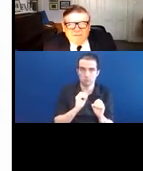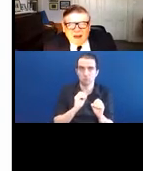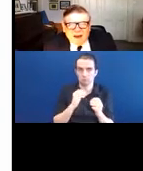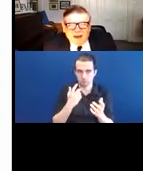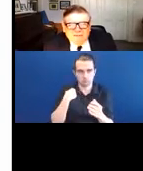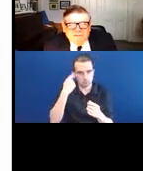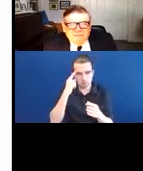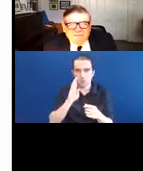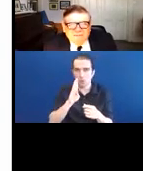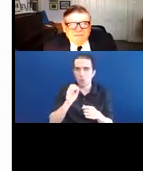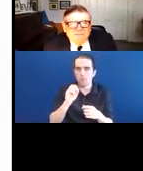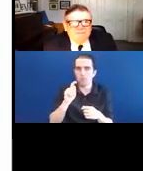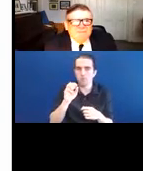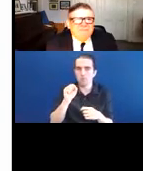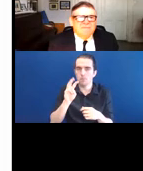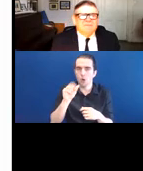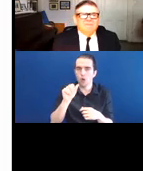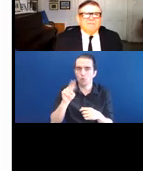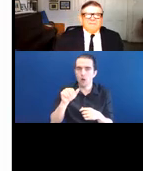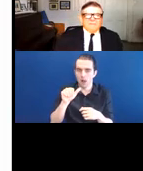to be come through.